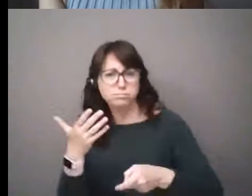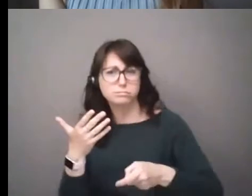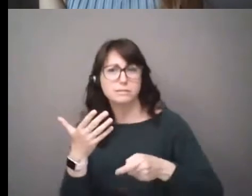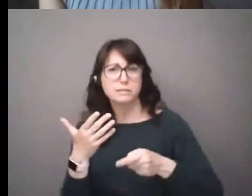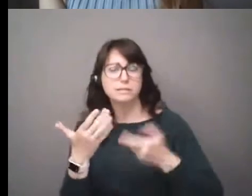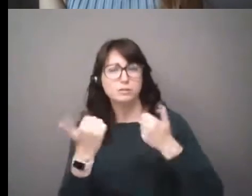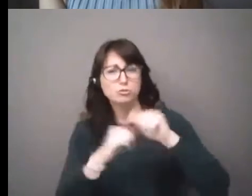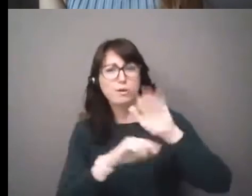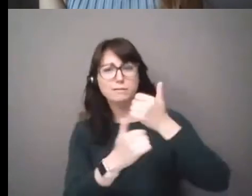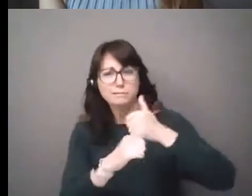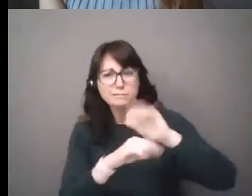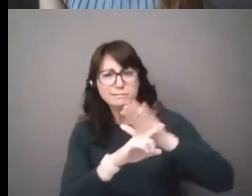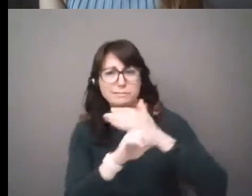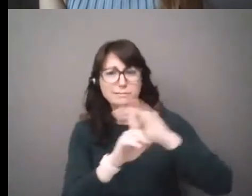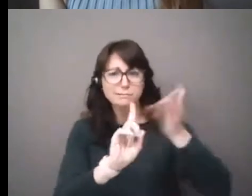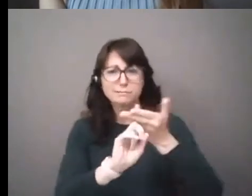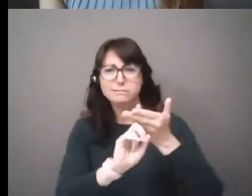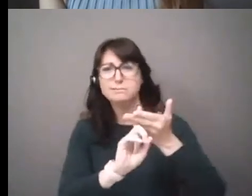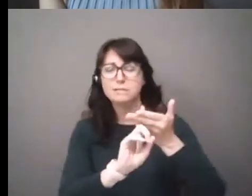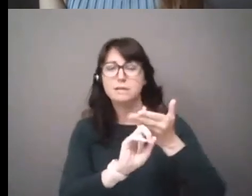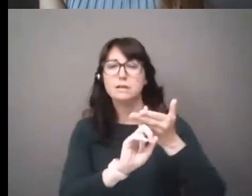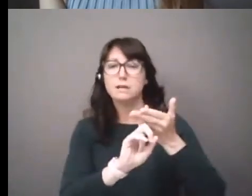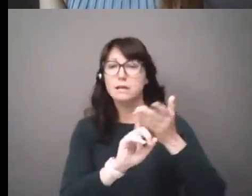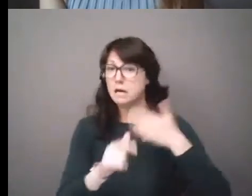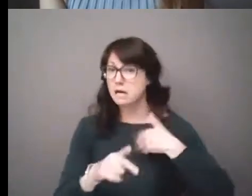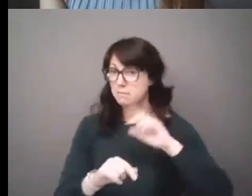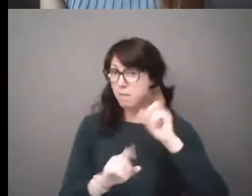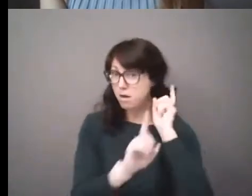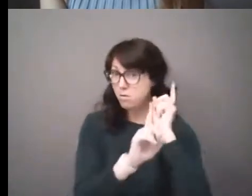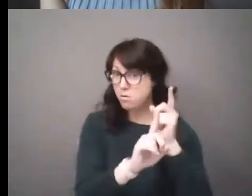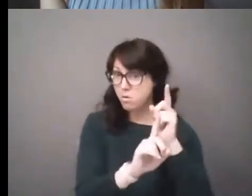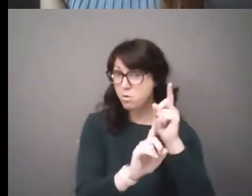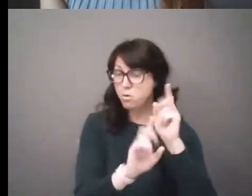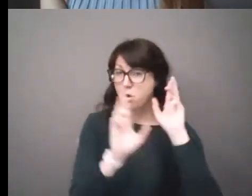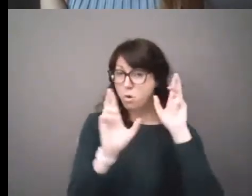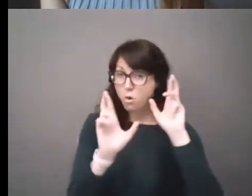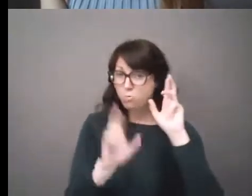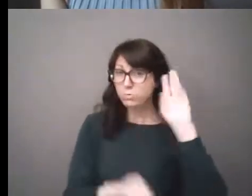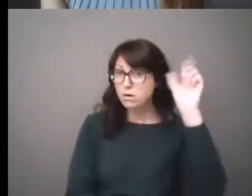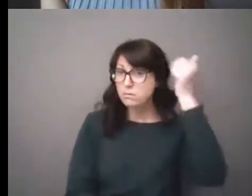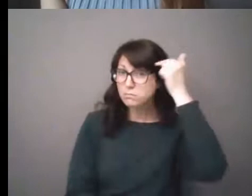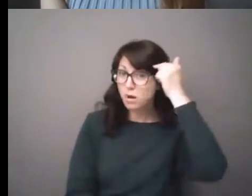hoping that employers will not only understand what